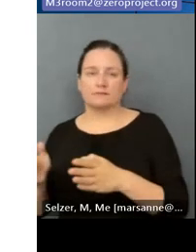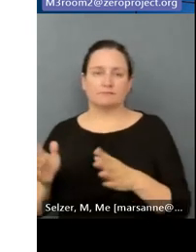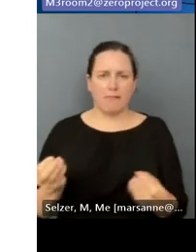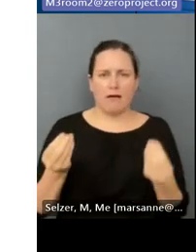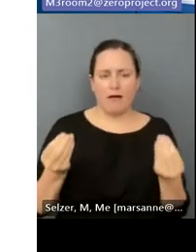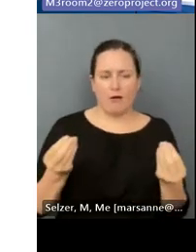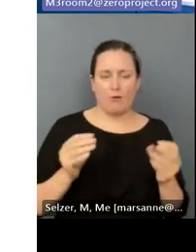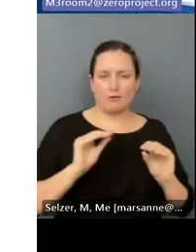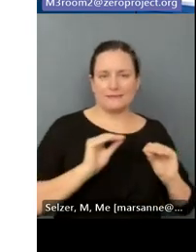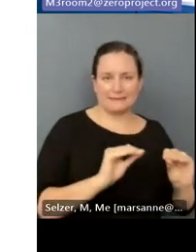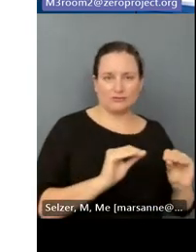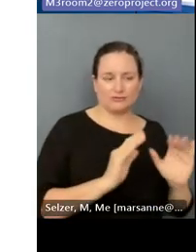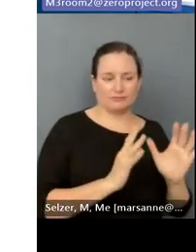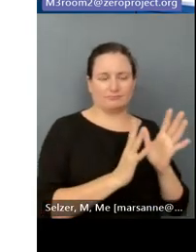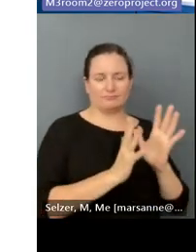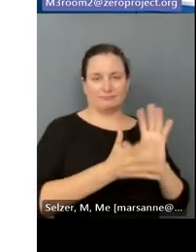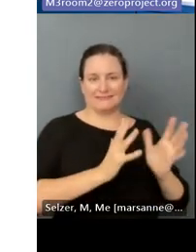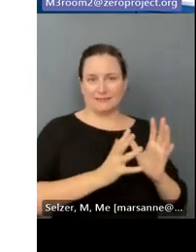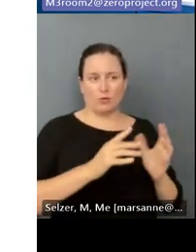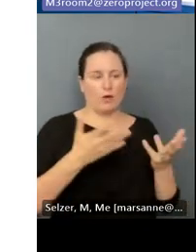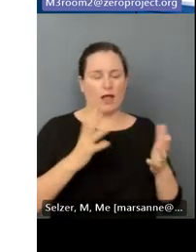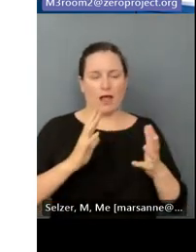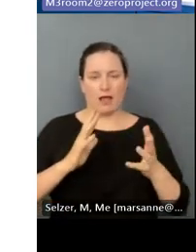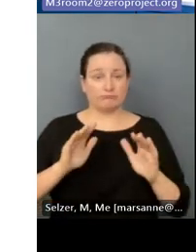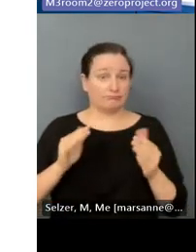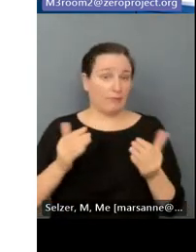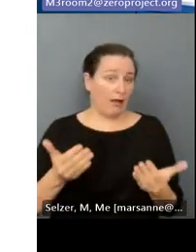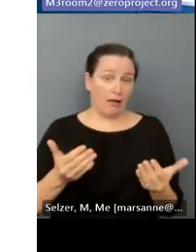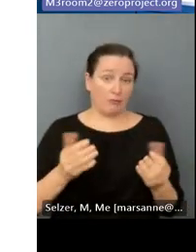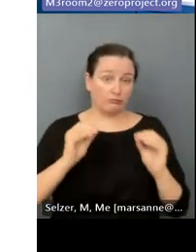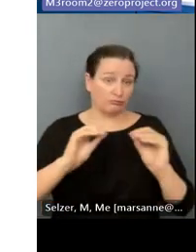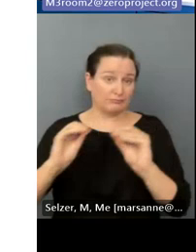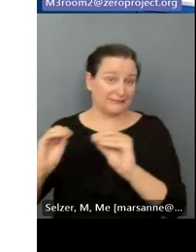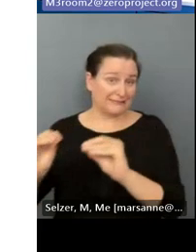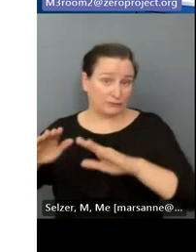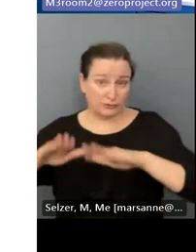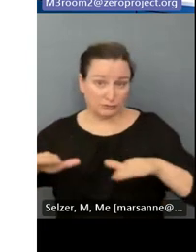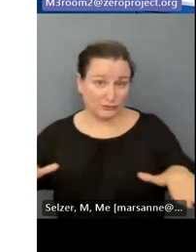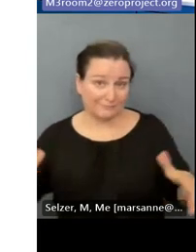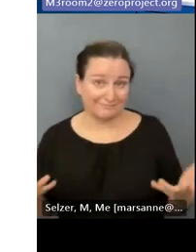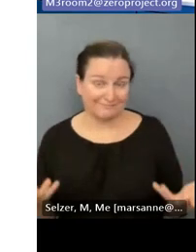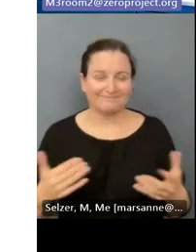educate kids. So, well, this is what I'm going to talk about.